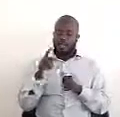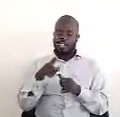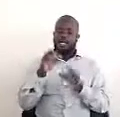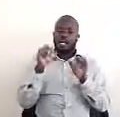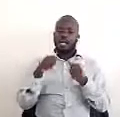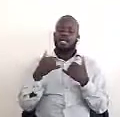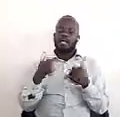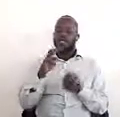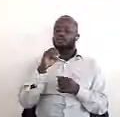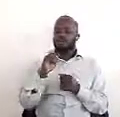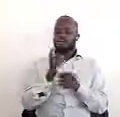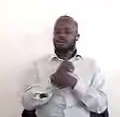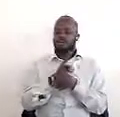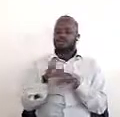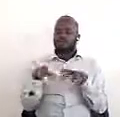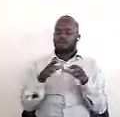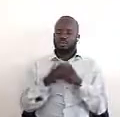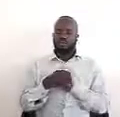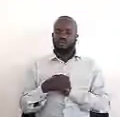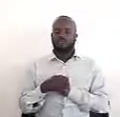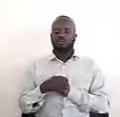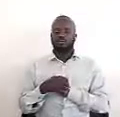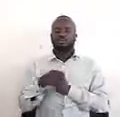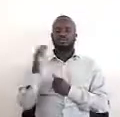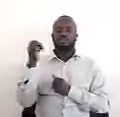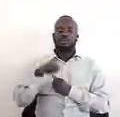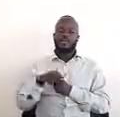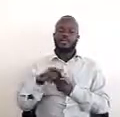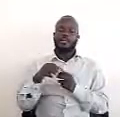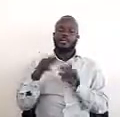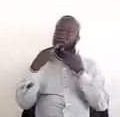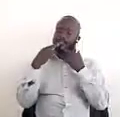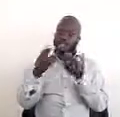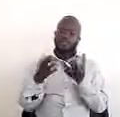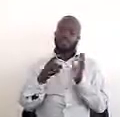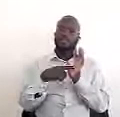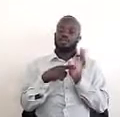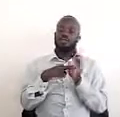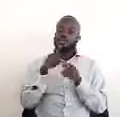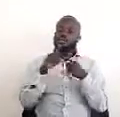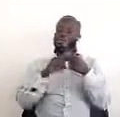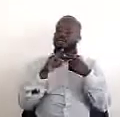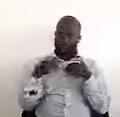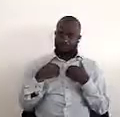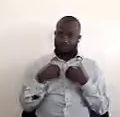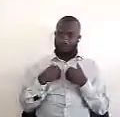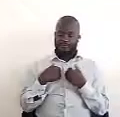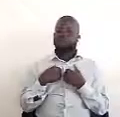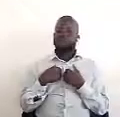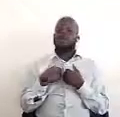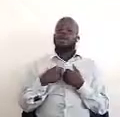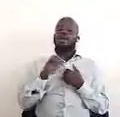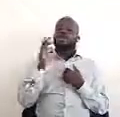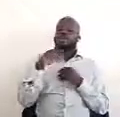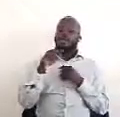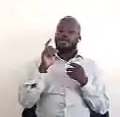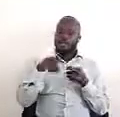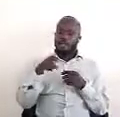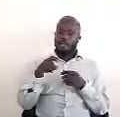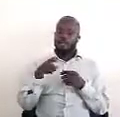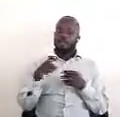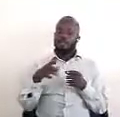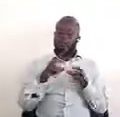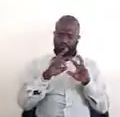newer procedures can now be done in 20 minutes. Any ELISA result indicating that you are positive for